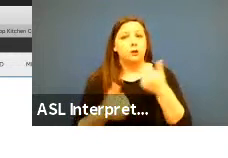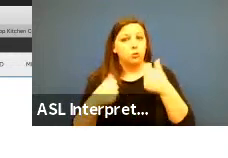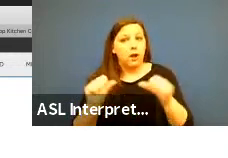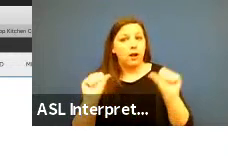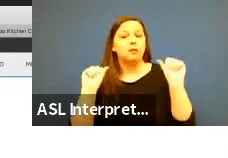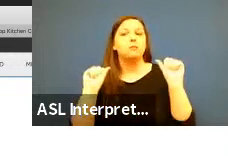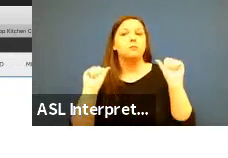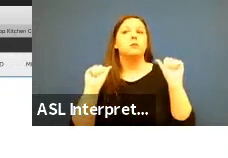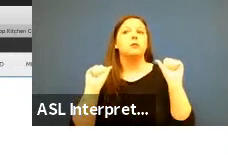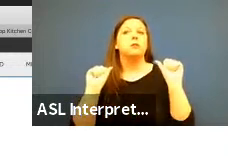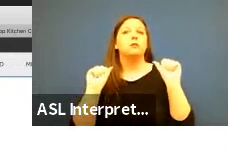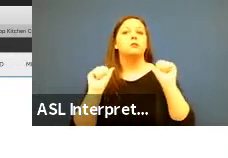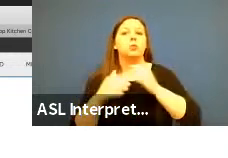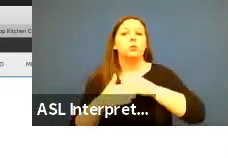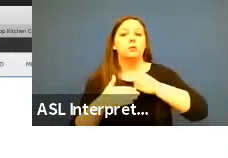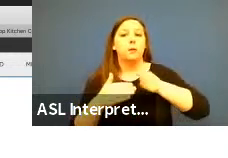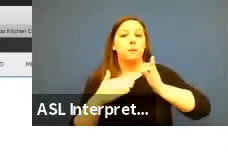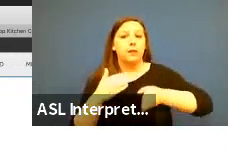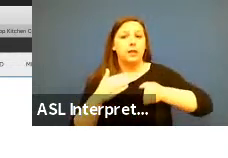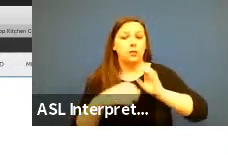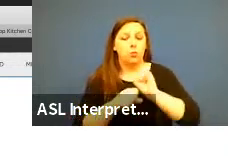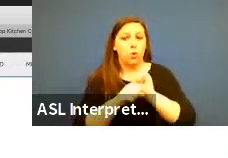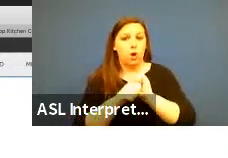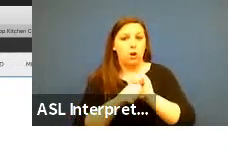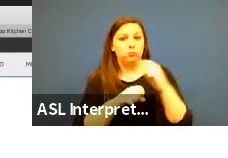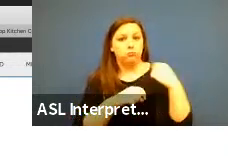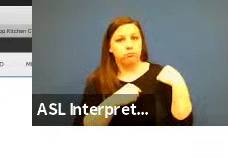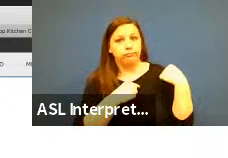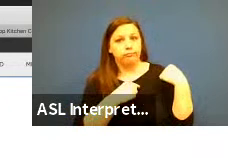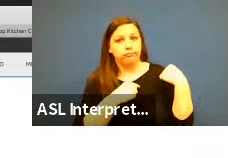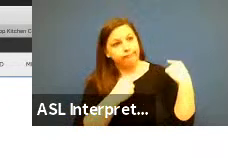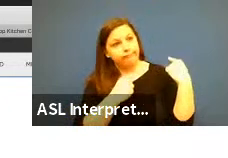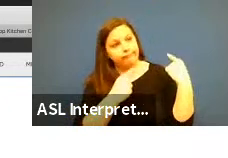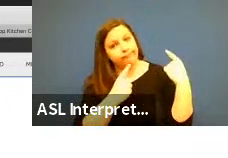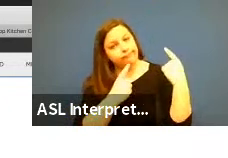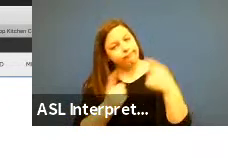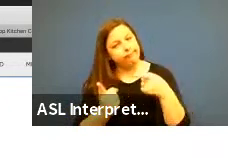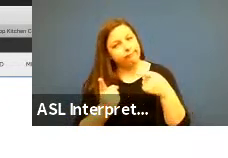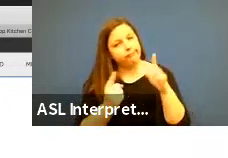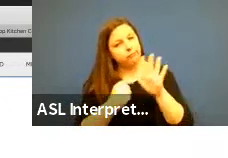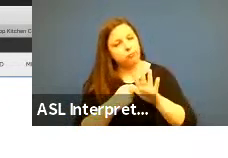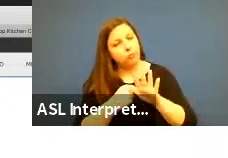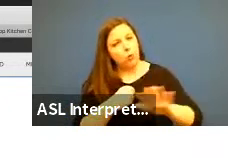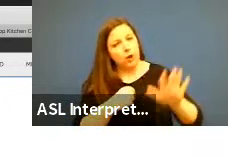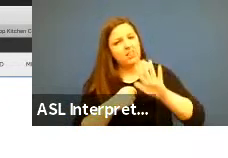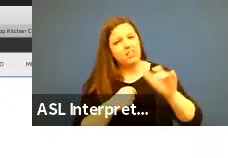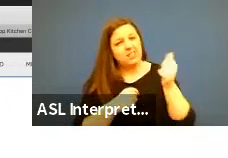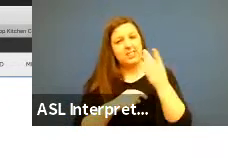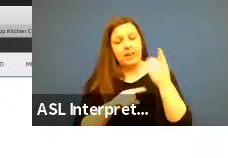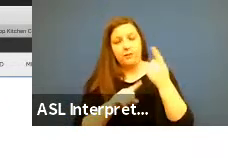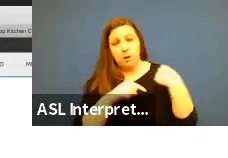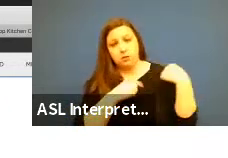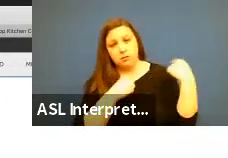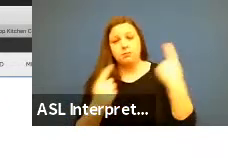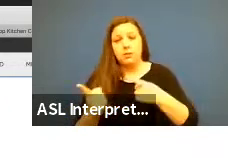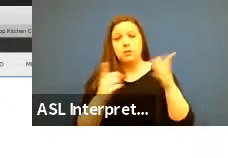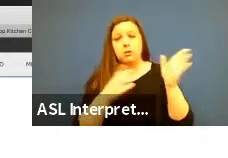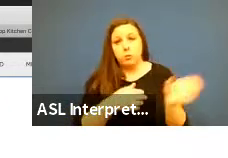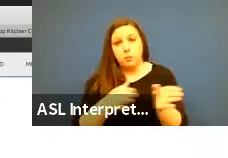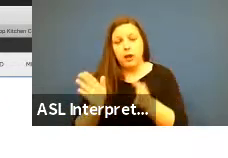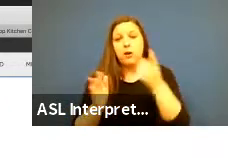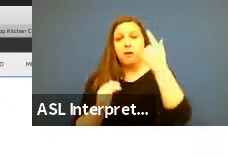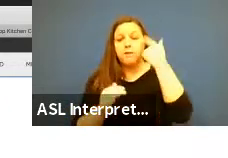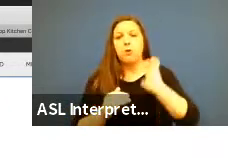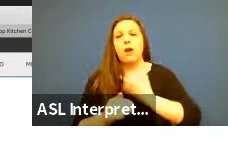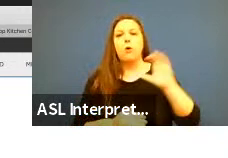complete the work that we've been doing for really the past several months in preparation for our